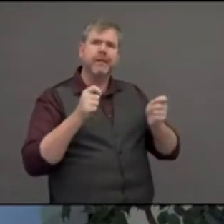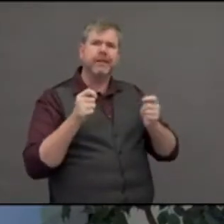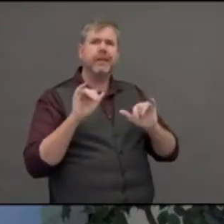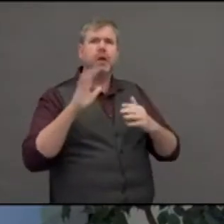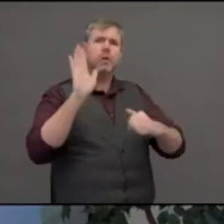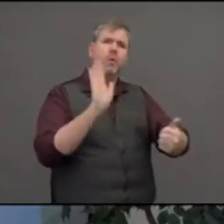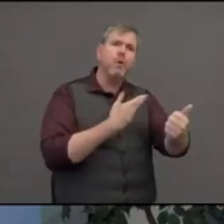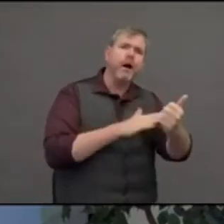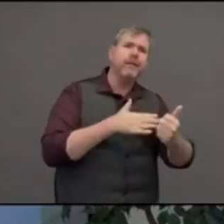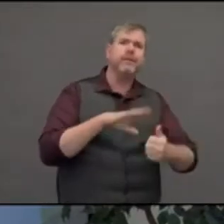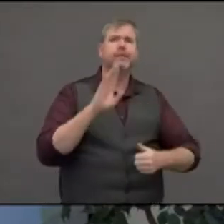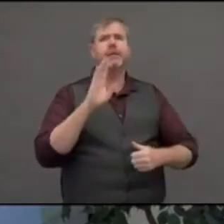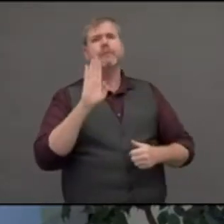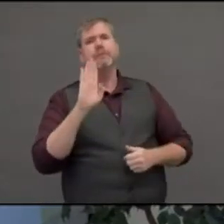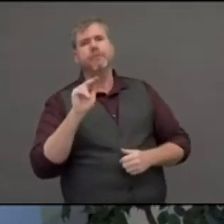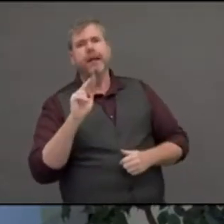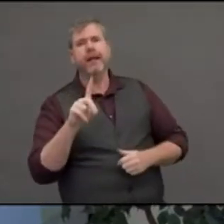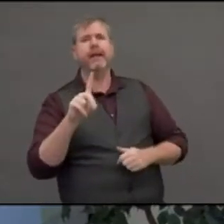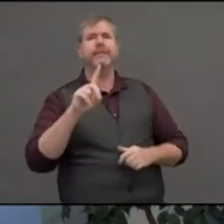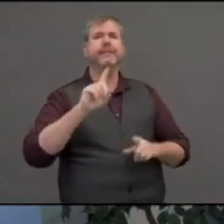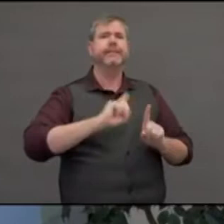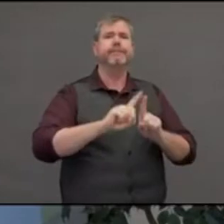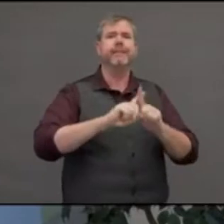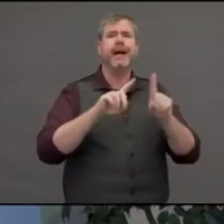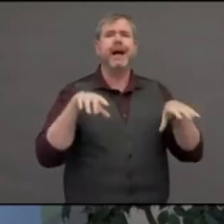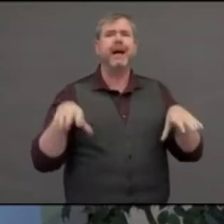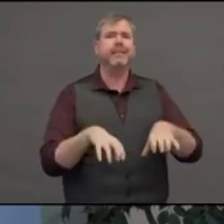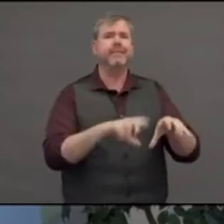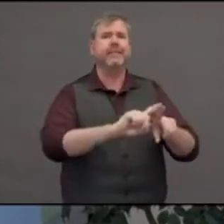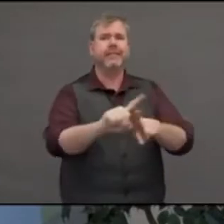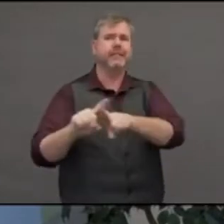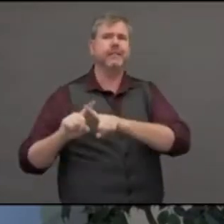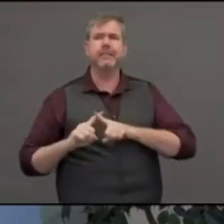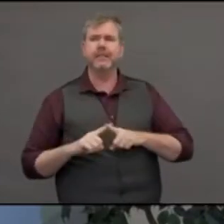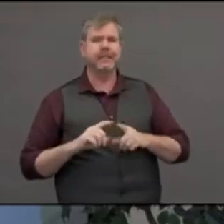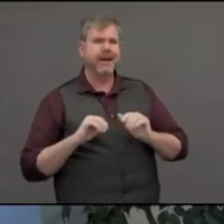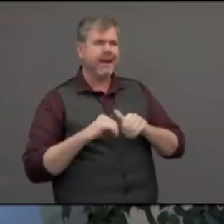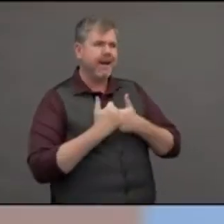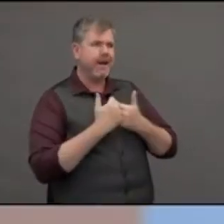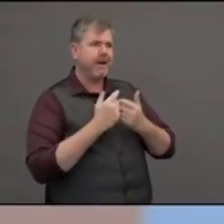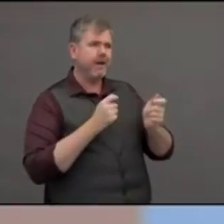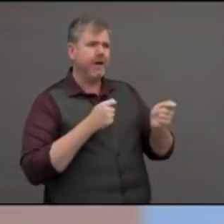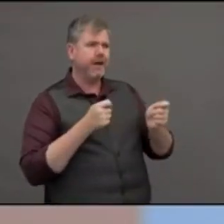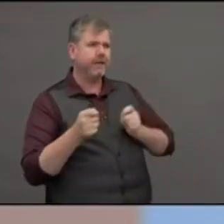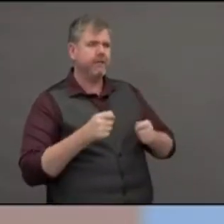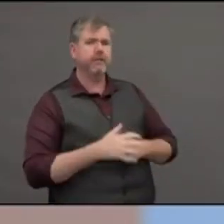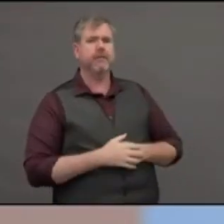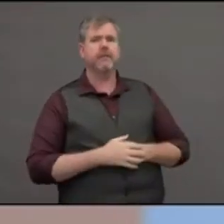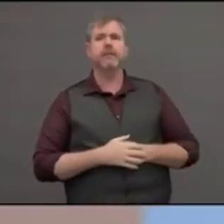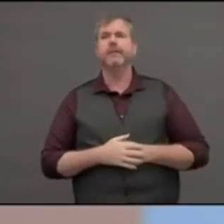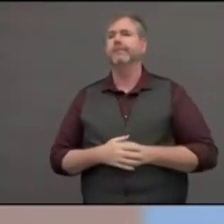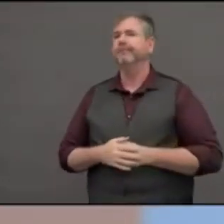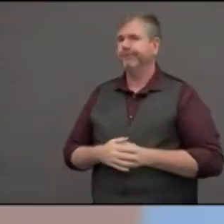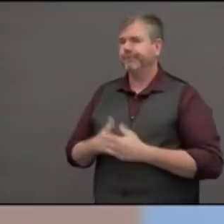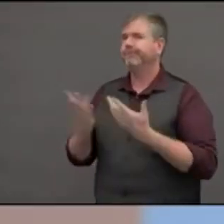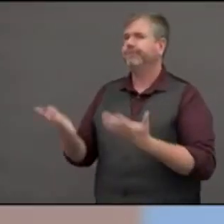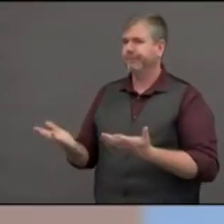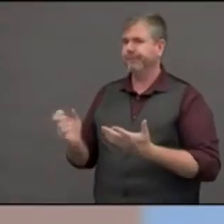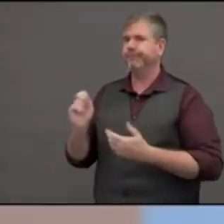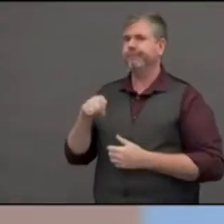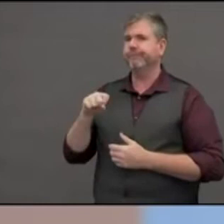high school. Students have so many activities in choir and band. The activities that are creating the aerosol, the